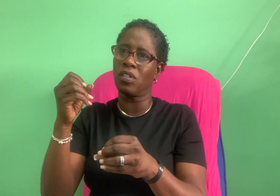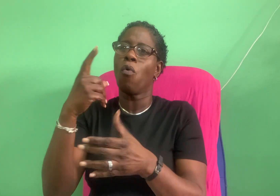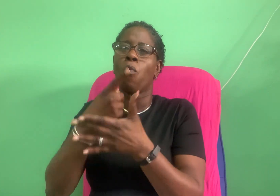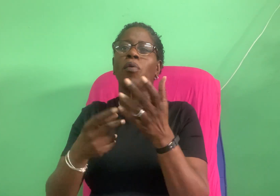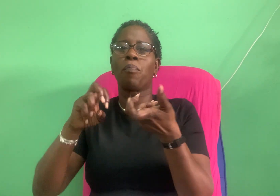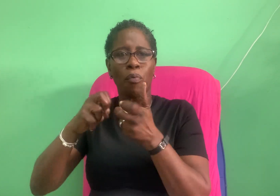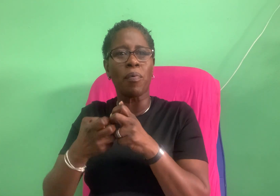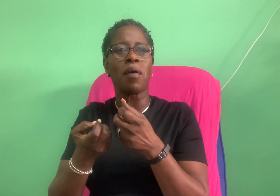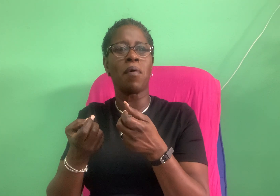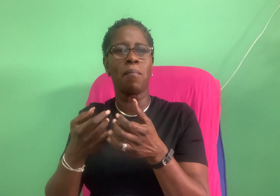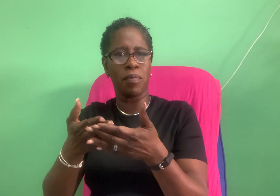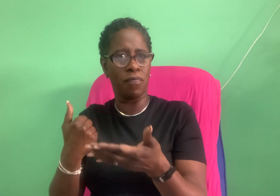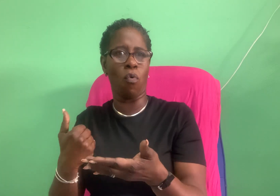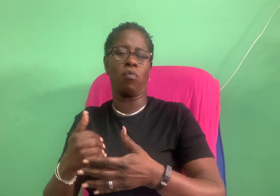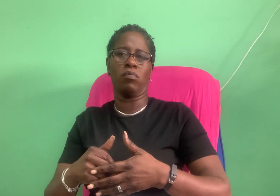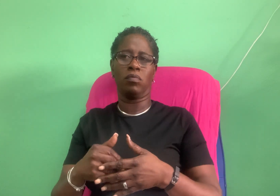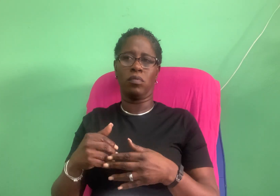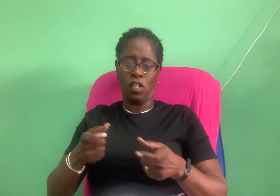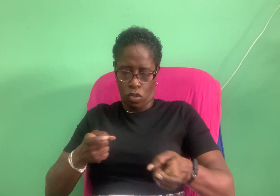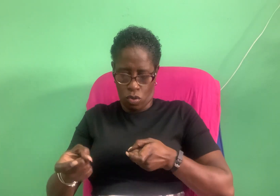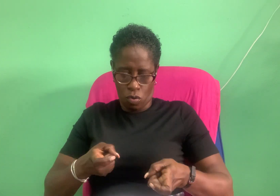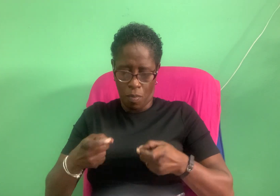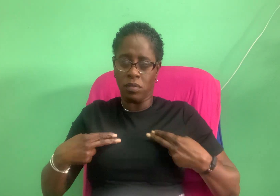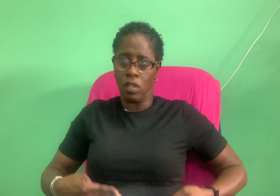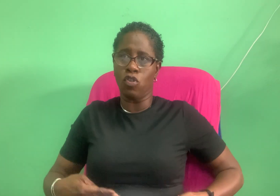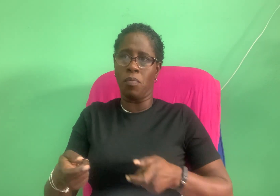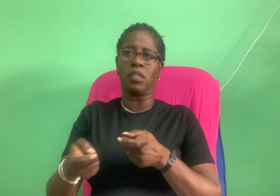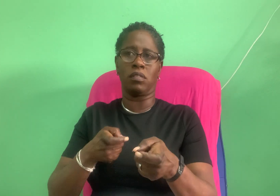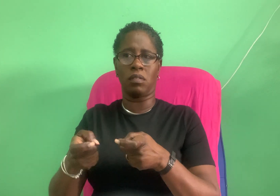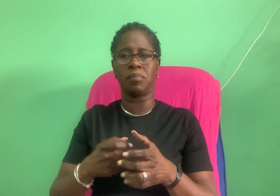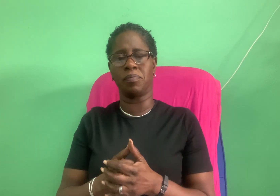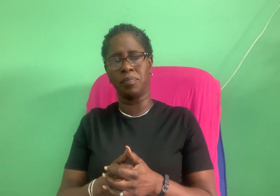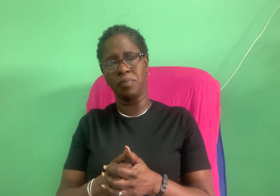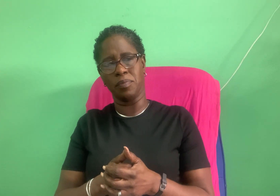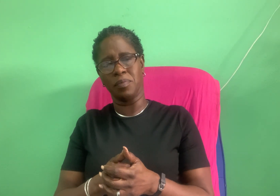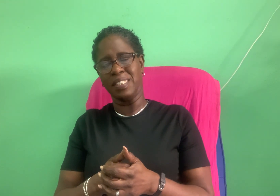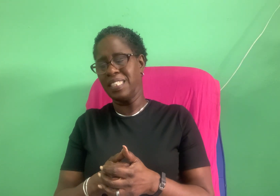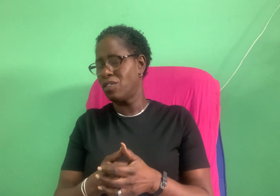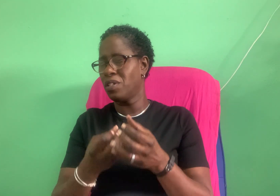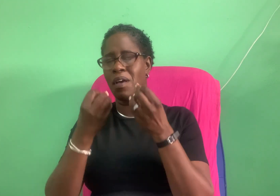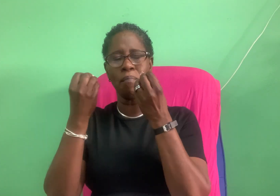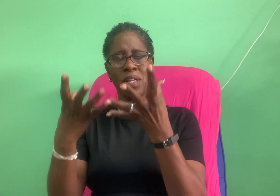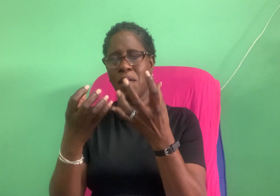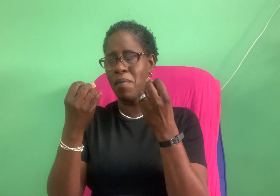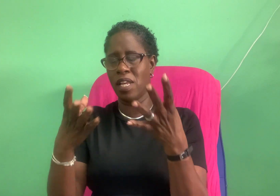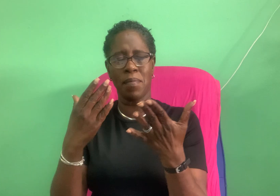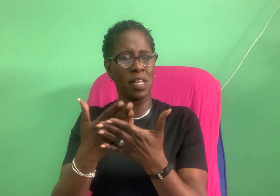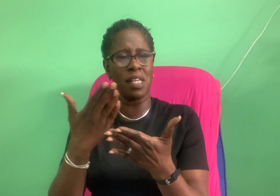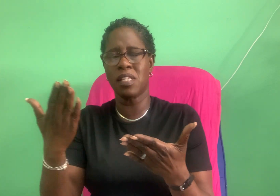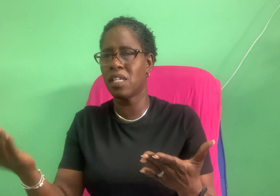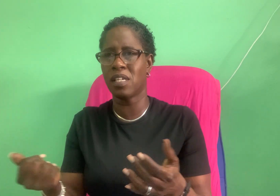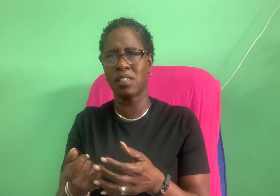that are had during exploitation and trafficking. And so really, there's such a wide range of things